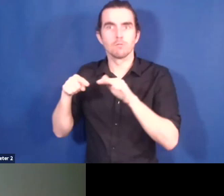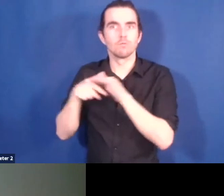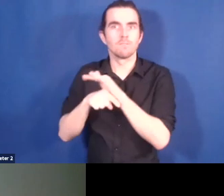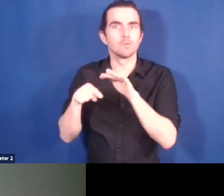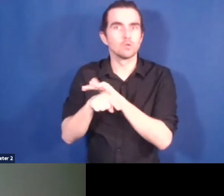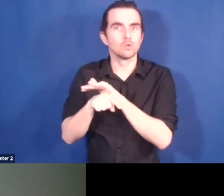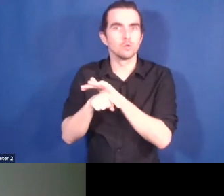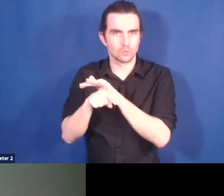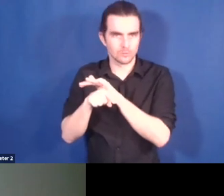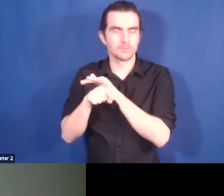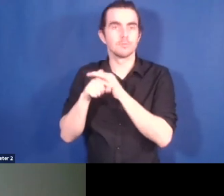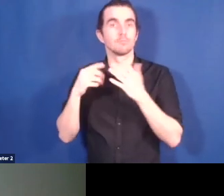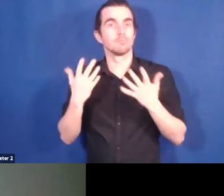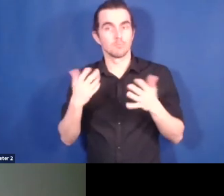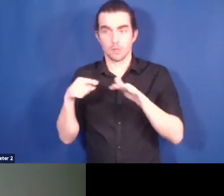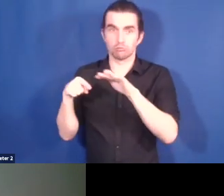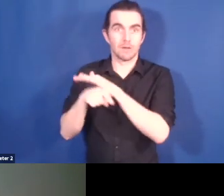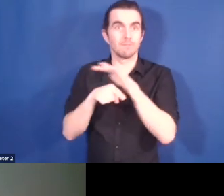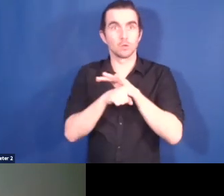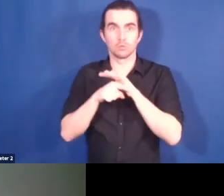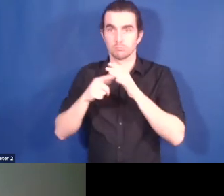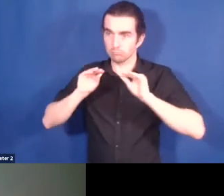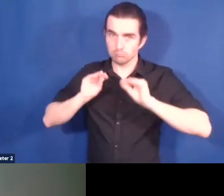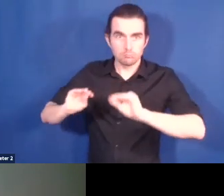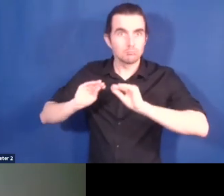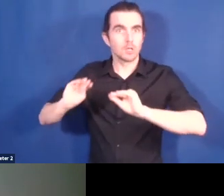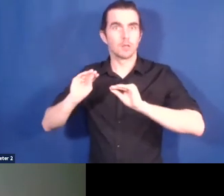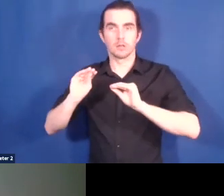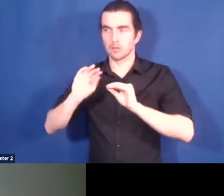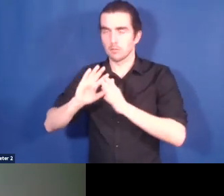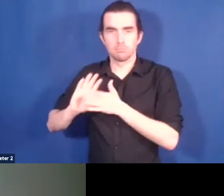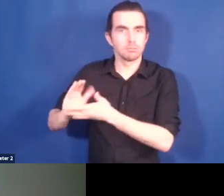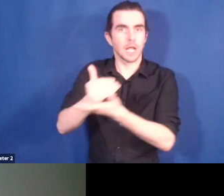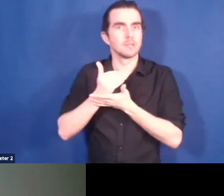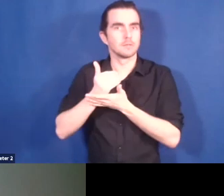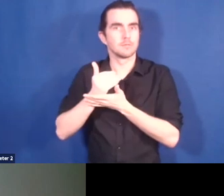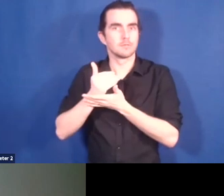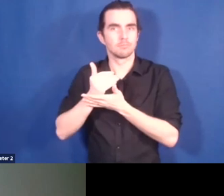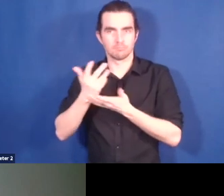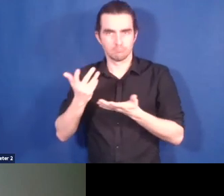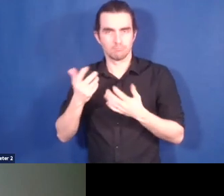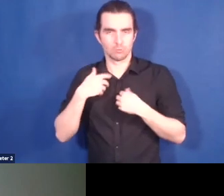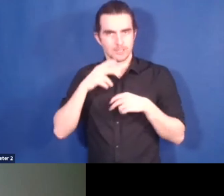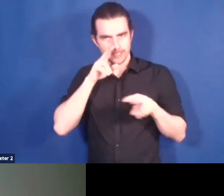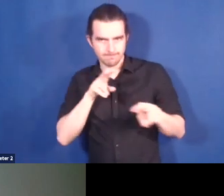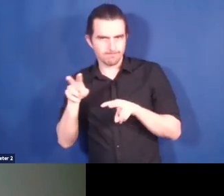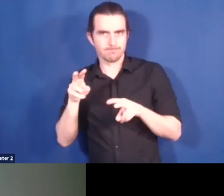protection for them. And that is what we need to take forward so that